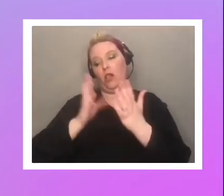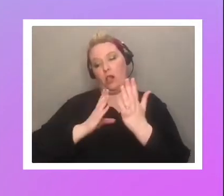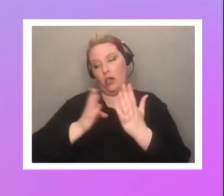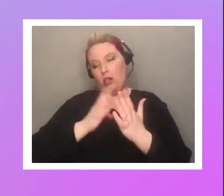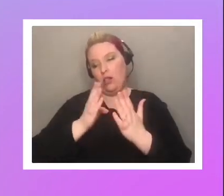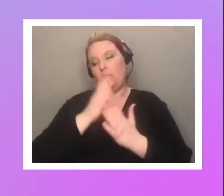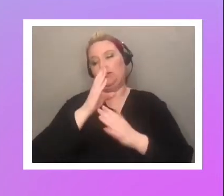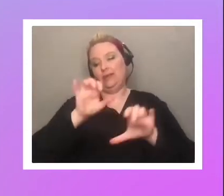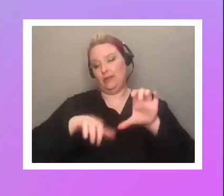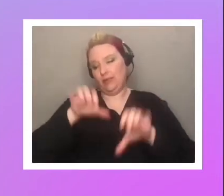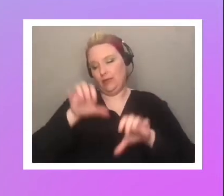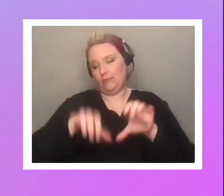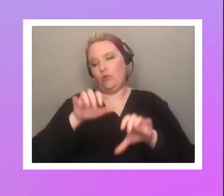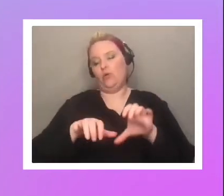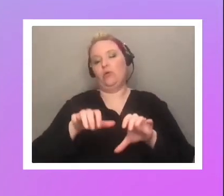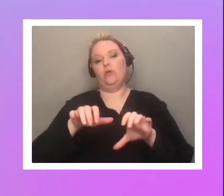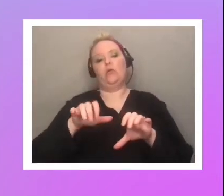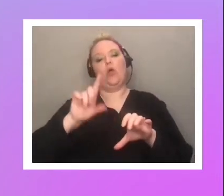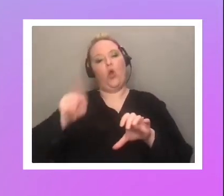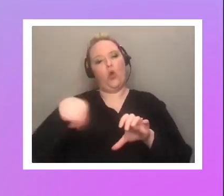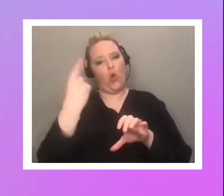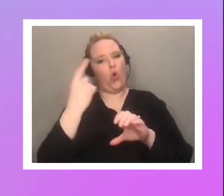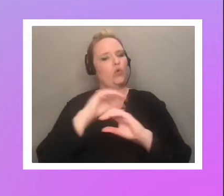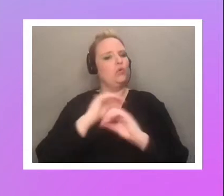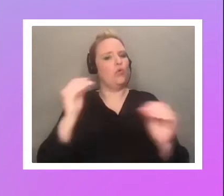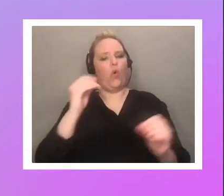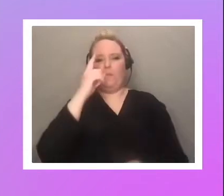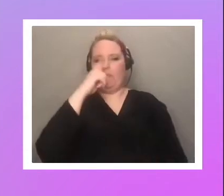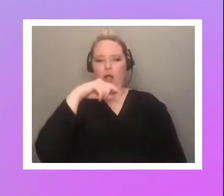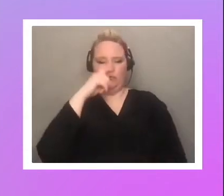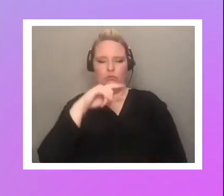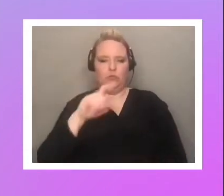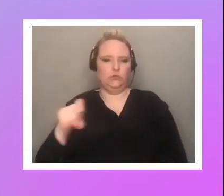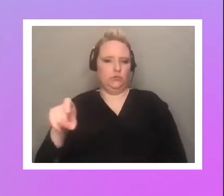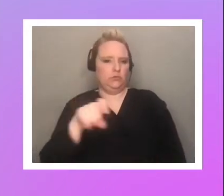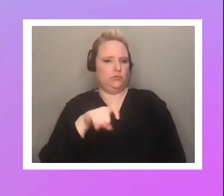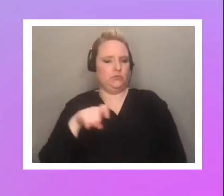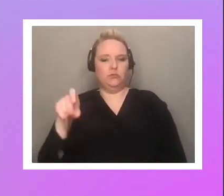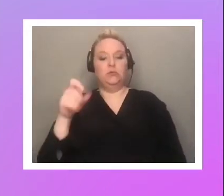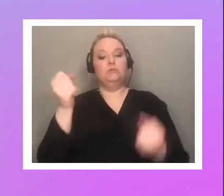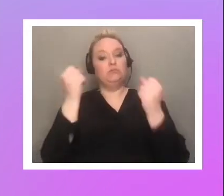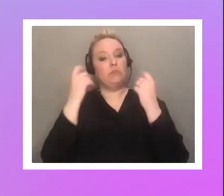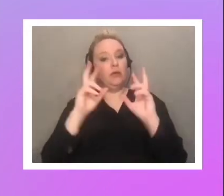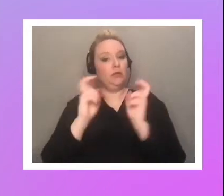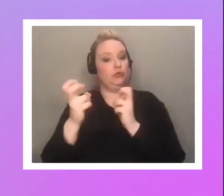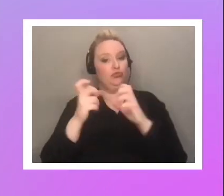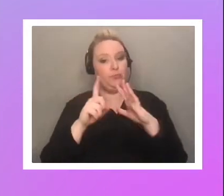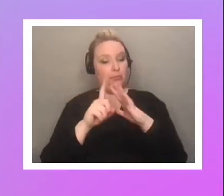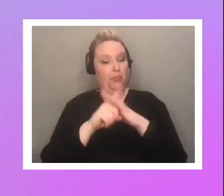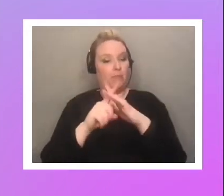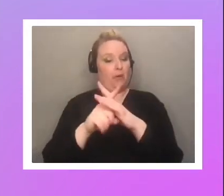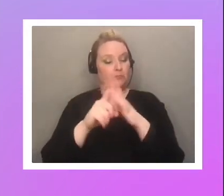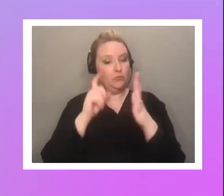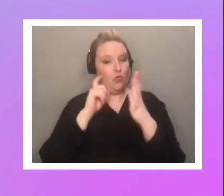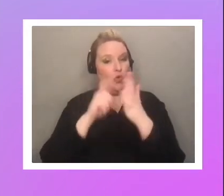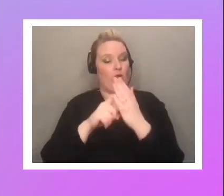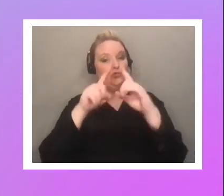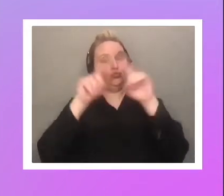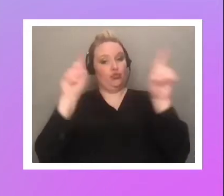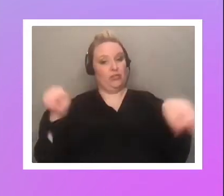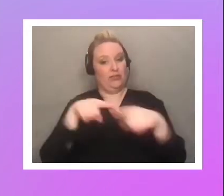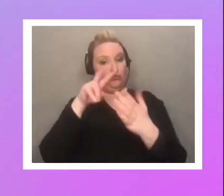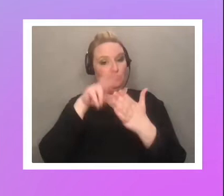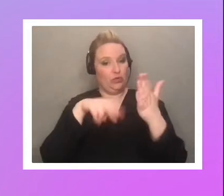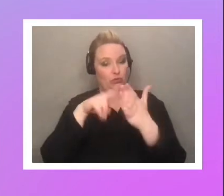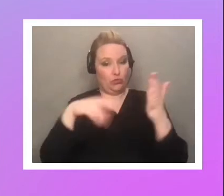a keyboard alone without a mouse. Many of the issues that you would find with a screen reader